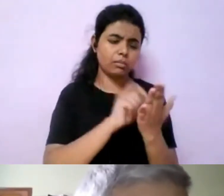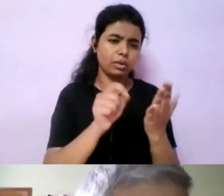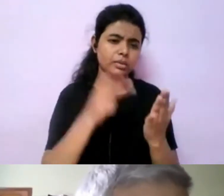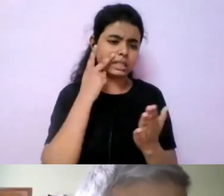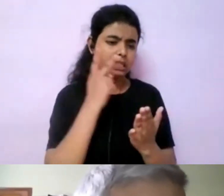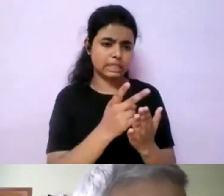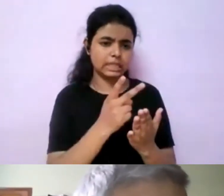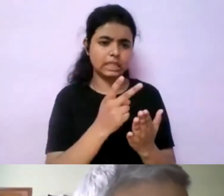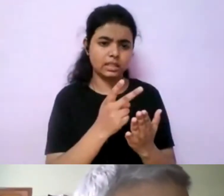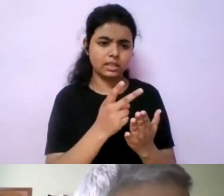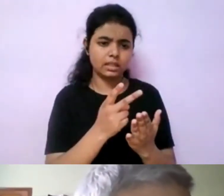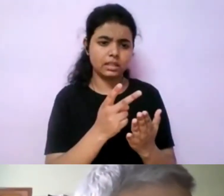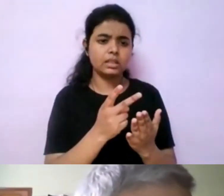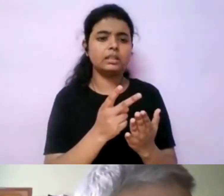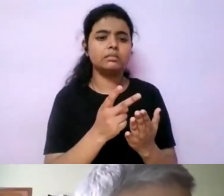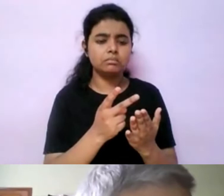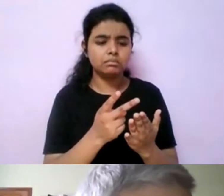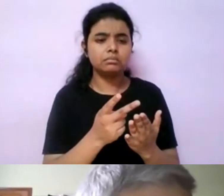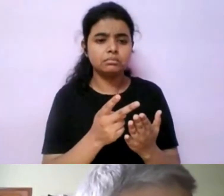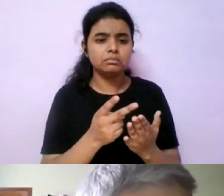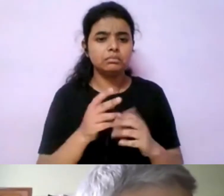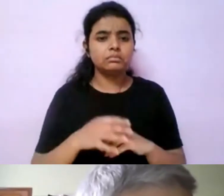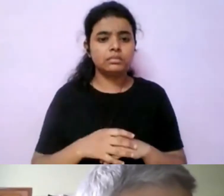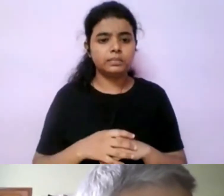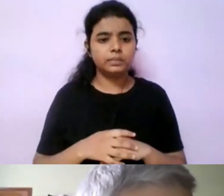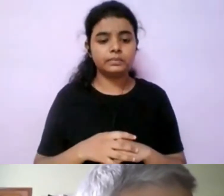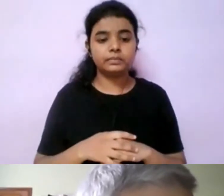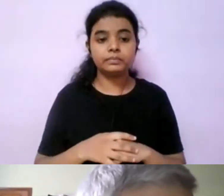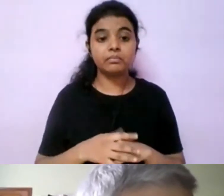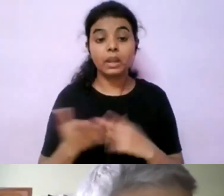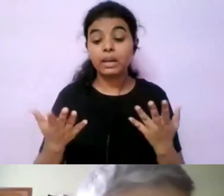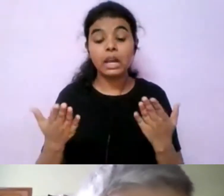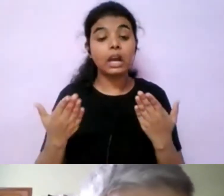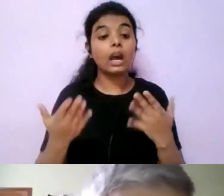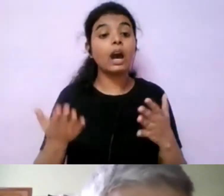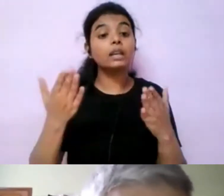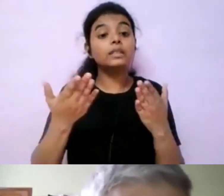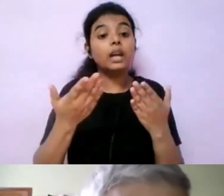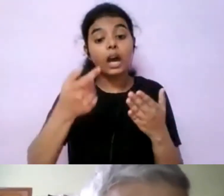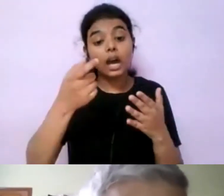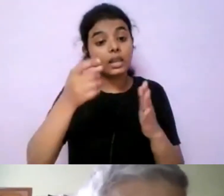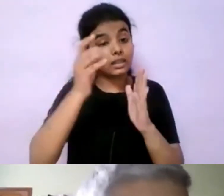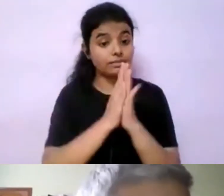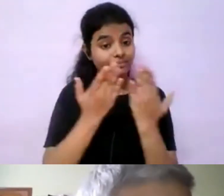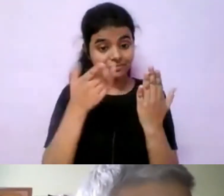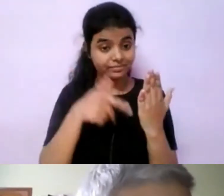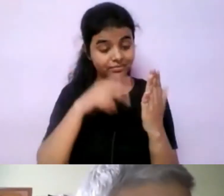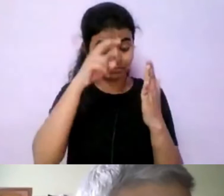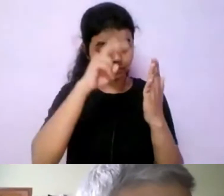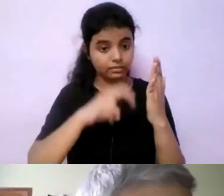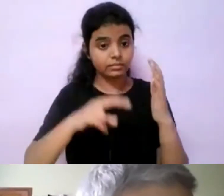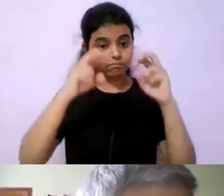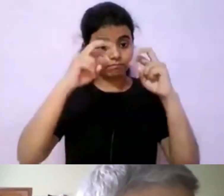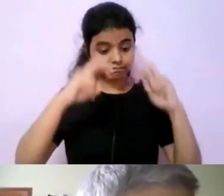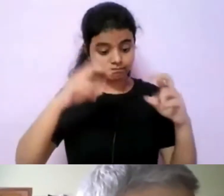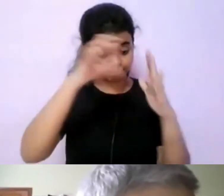that wasn't emancipatory as such, but it was uncovering a problem that needed to be explored. But whereas I